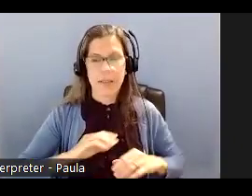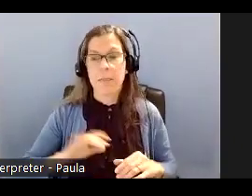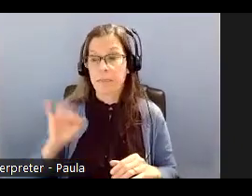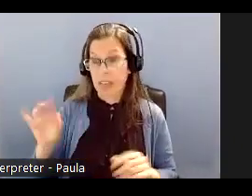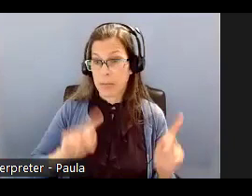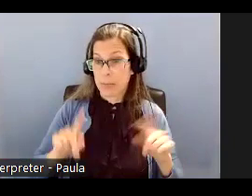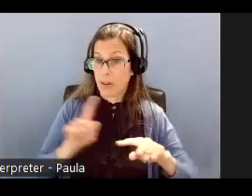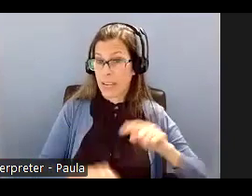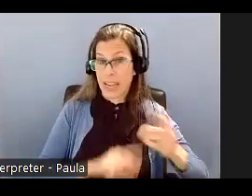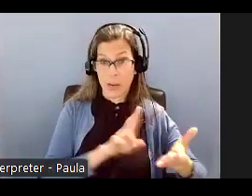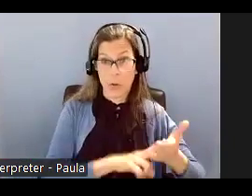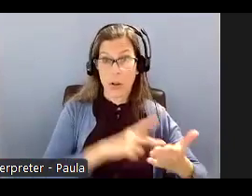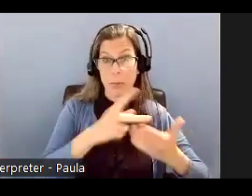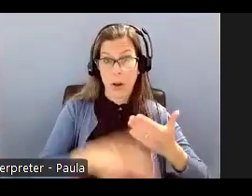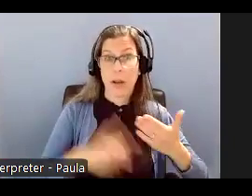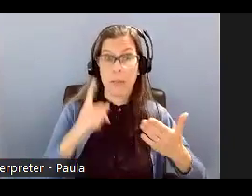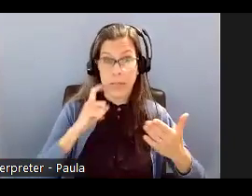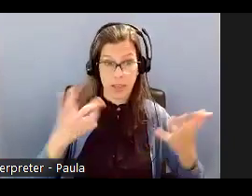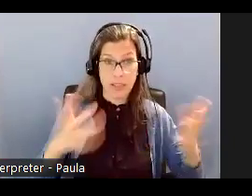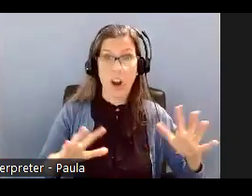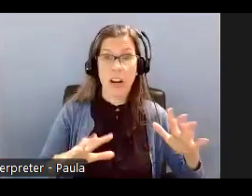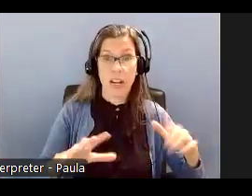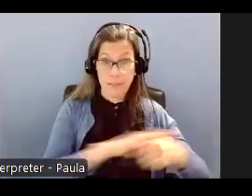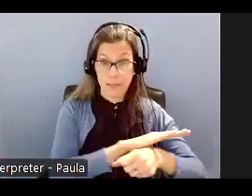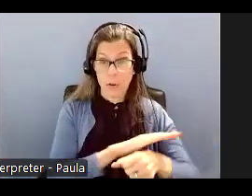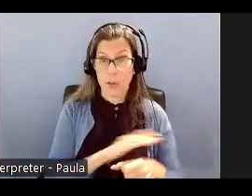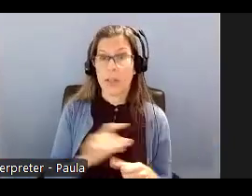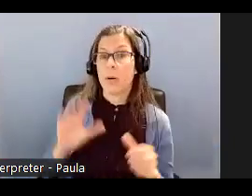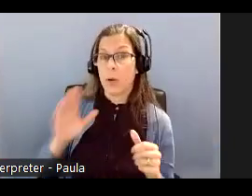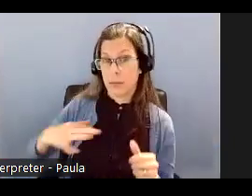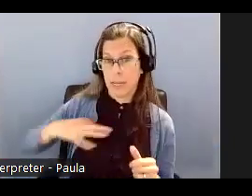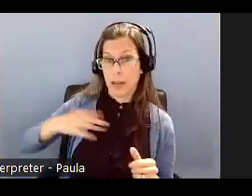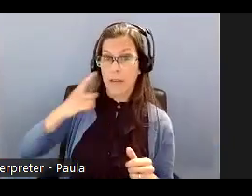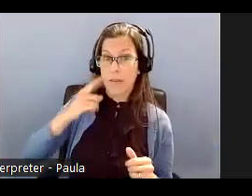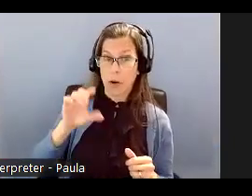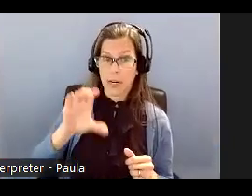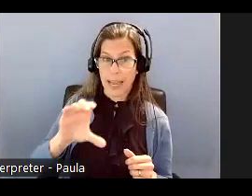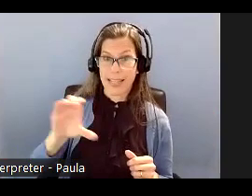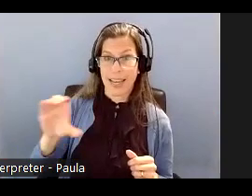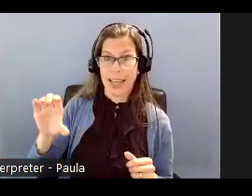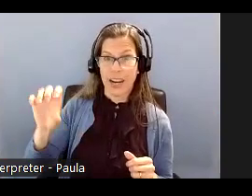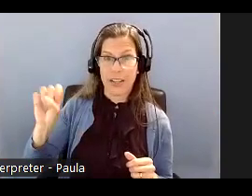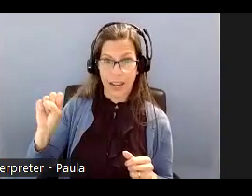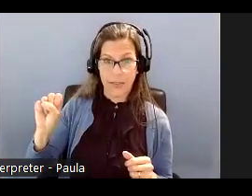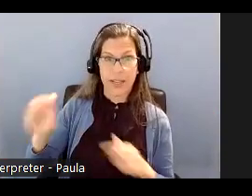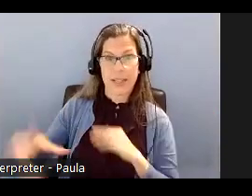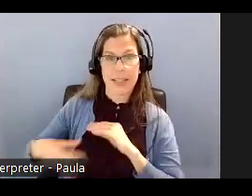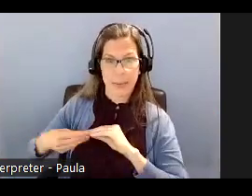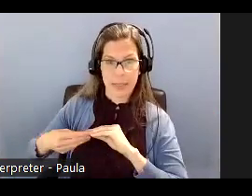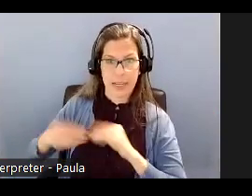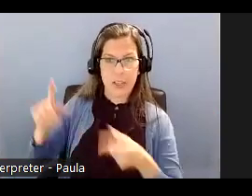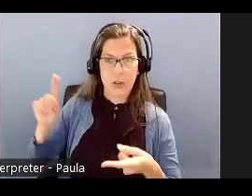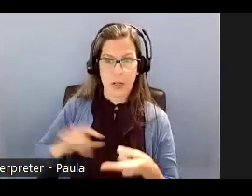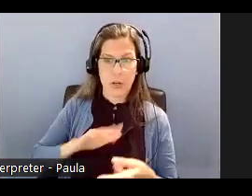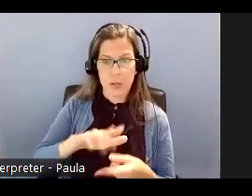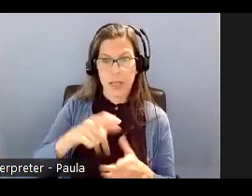the program because the cap has been met will be eligible for Cascade Care Savings, the subsidy, to reduce their